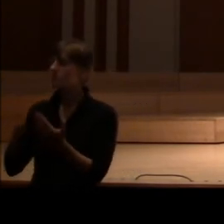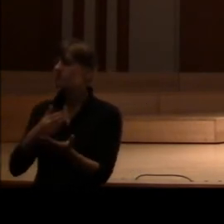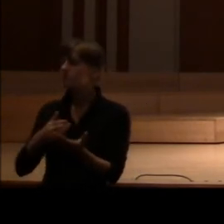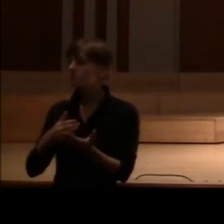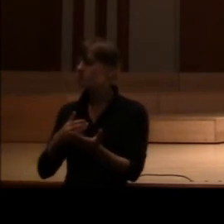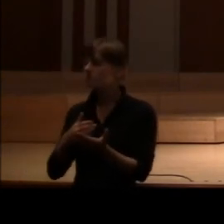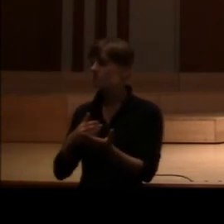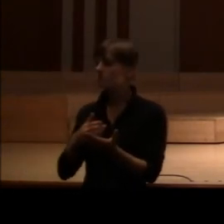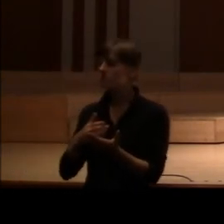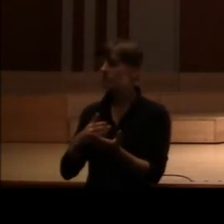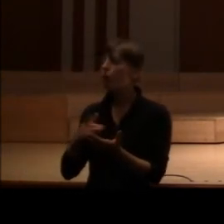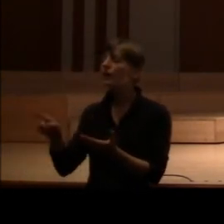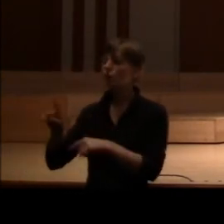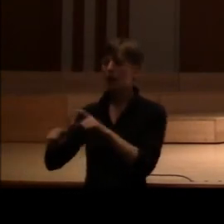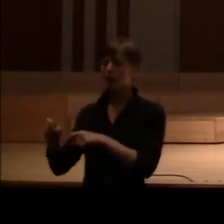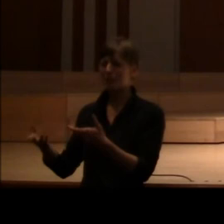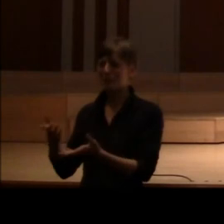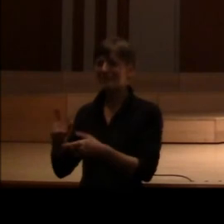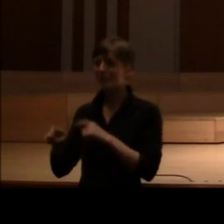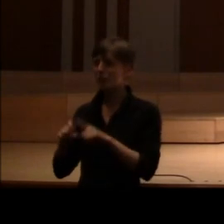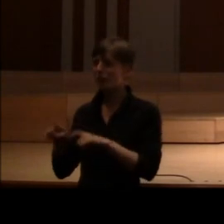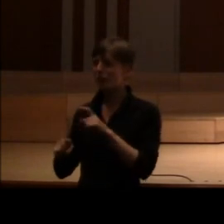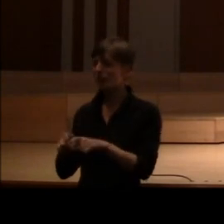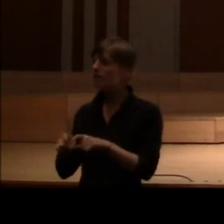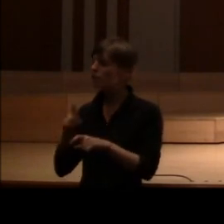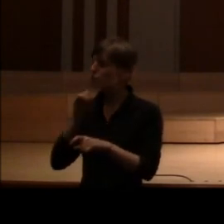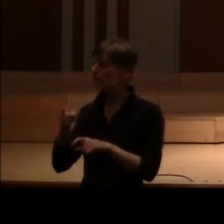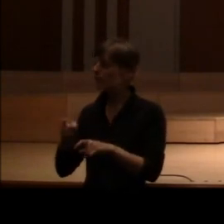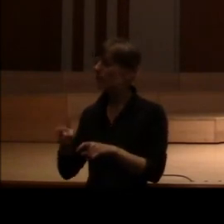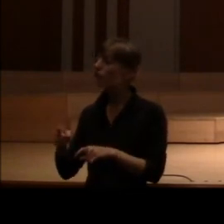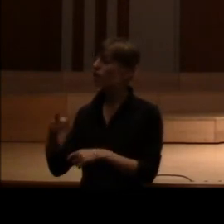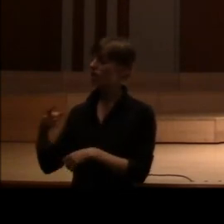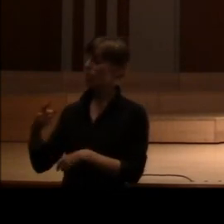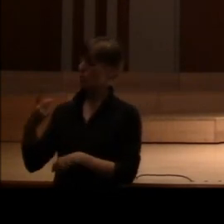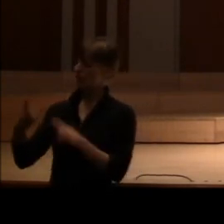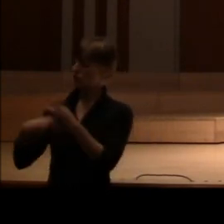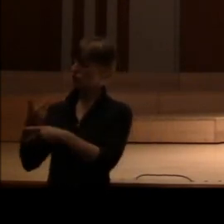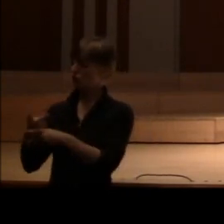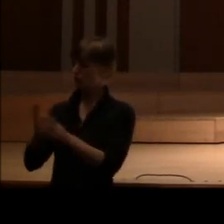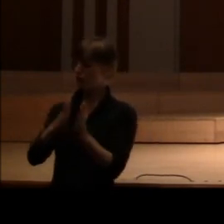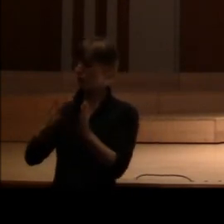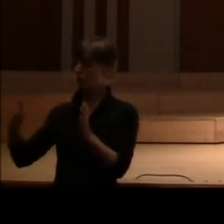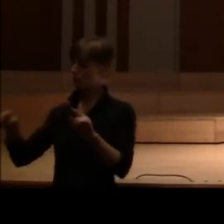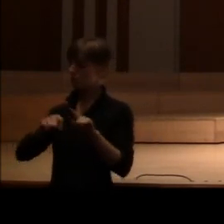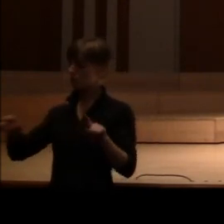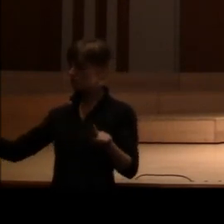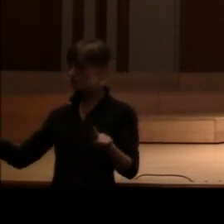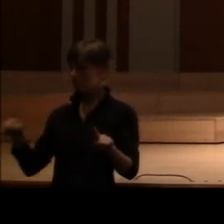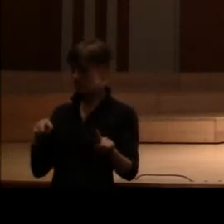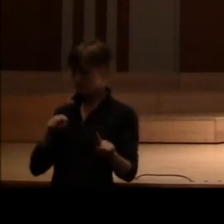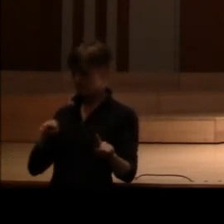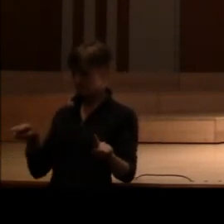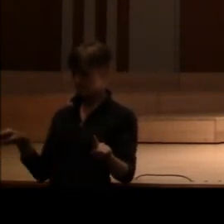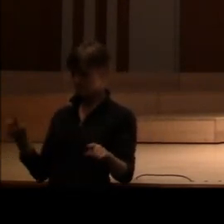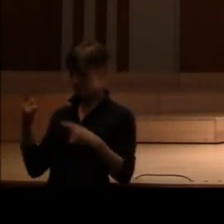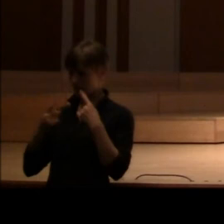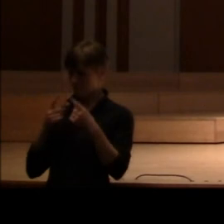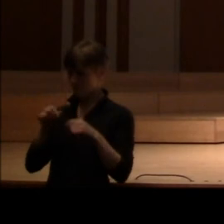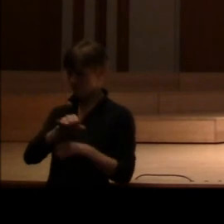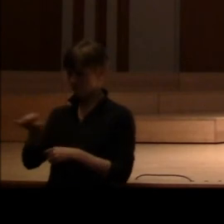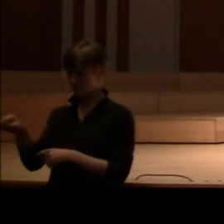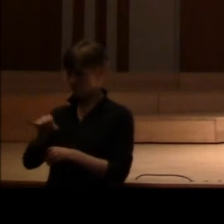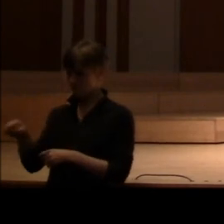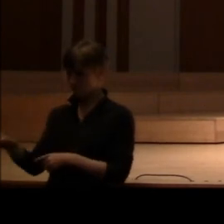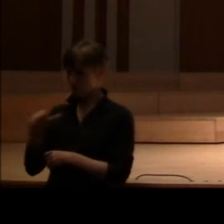of texts, and figuring out their own understanding through the lens of an author. And what does nonfiction writing